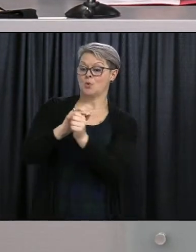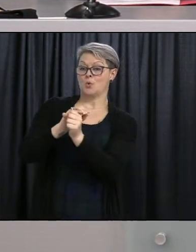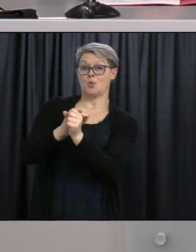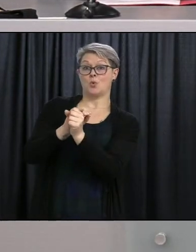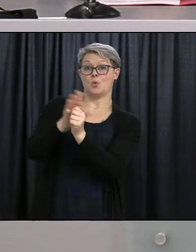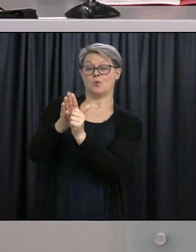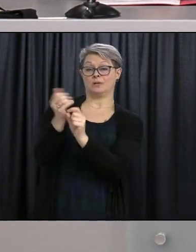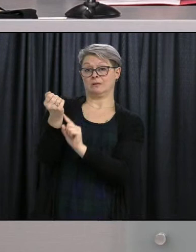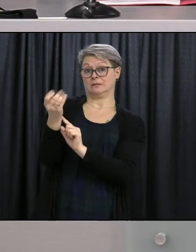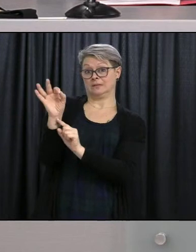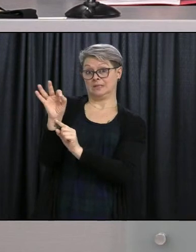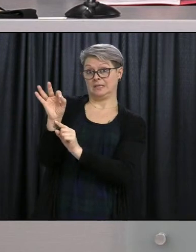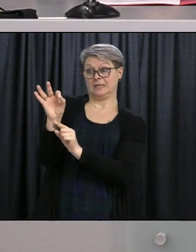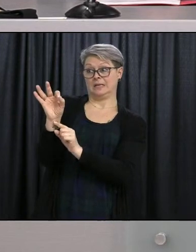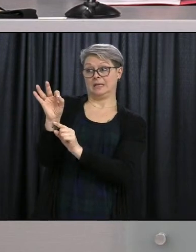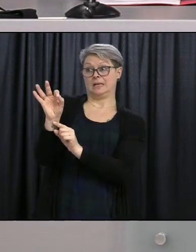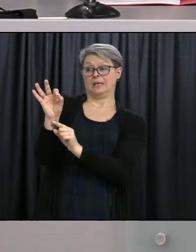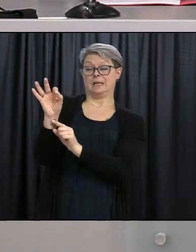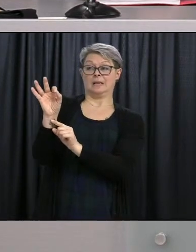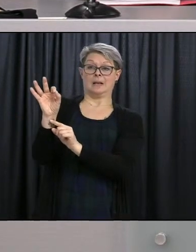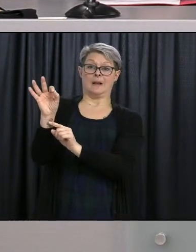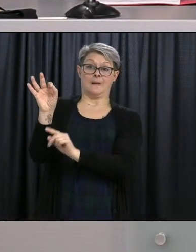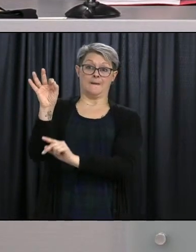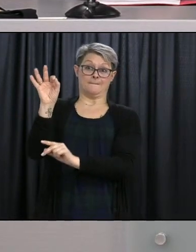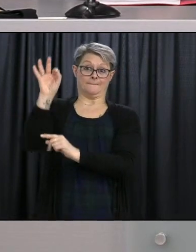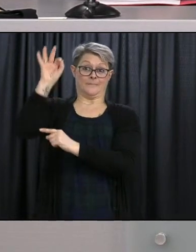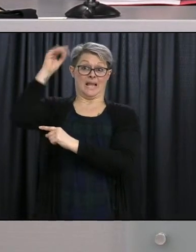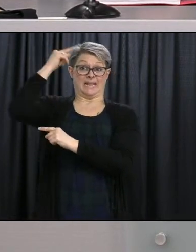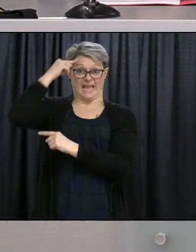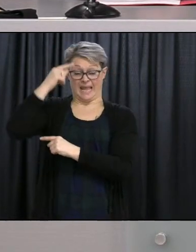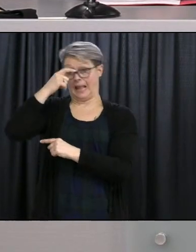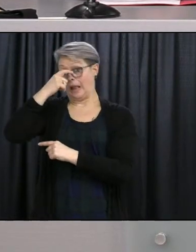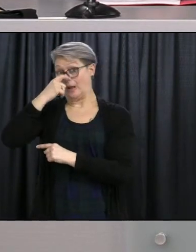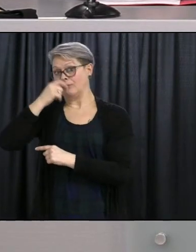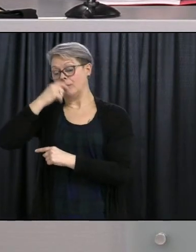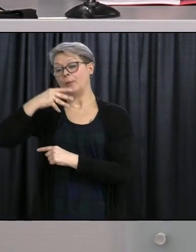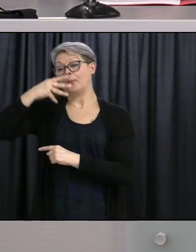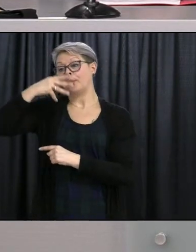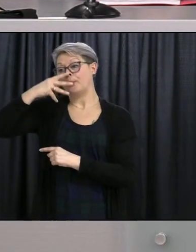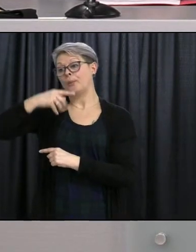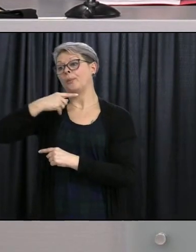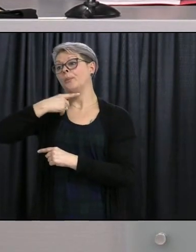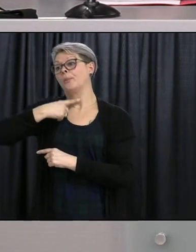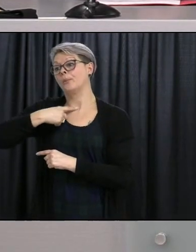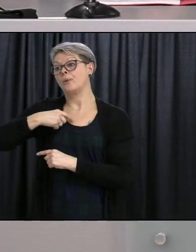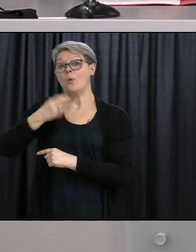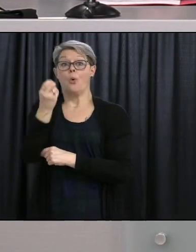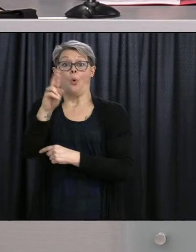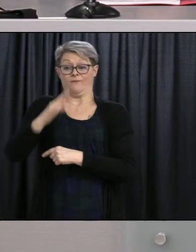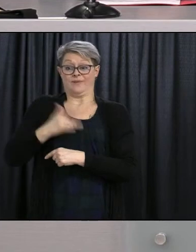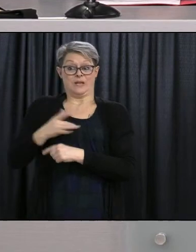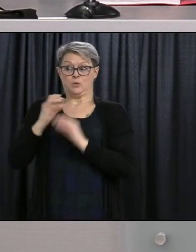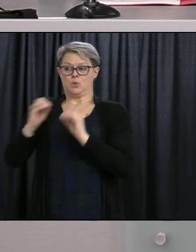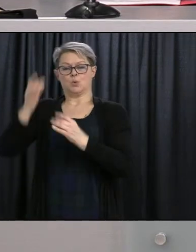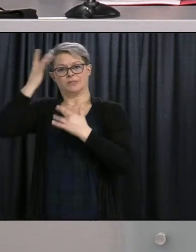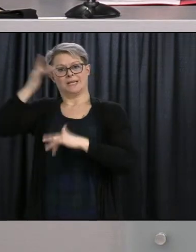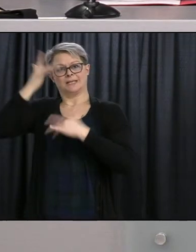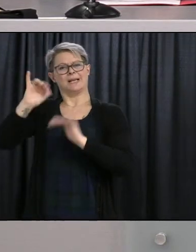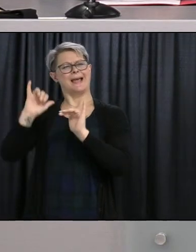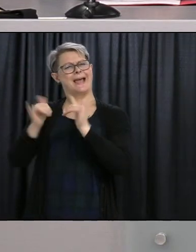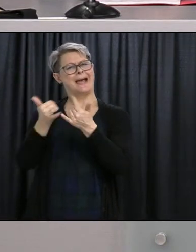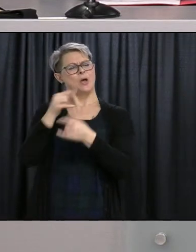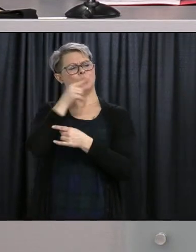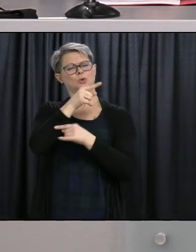brush off as some other minor condition or because they're not feeling any ill effects at all. You know, how would you